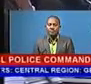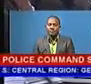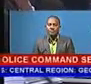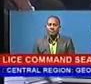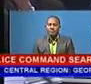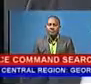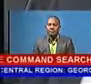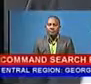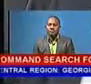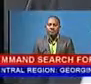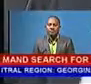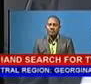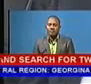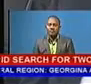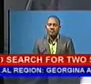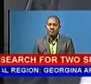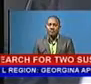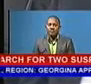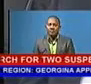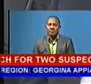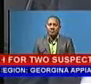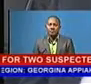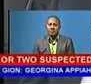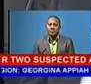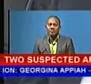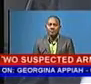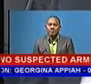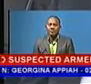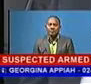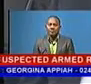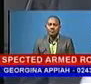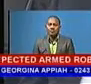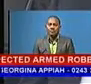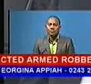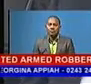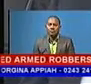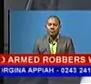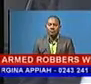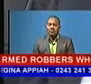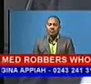Thank you.